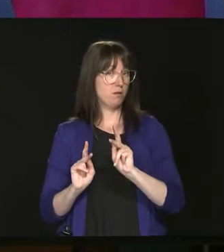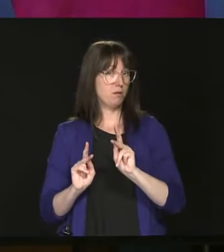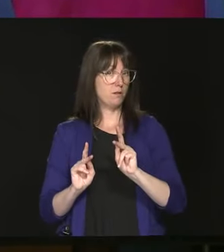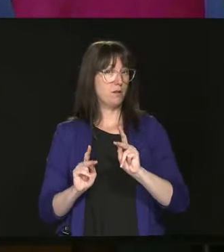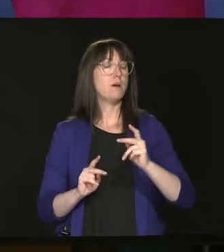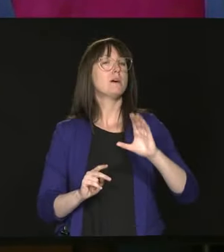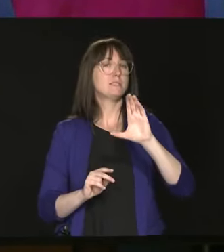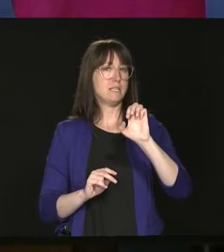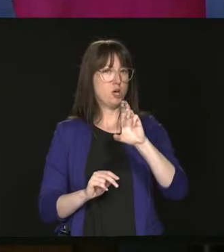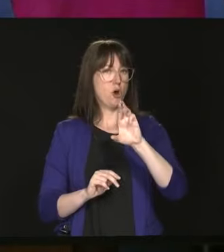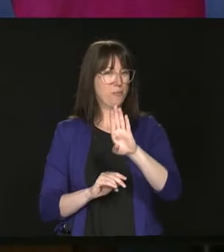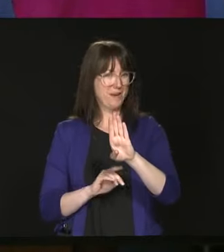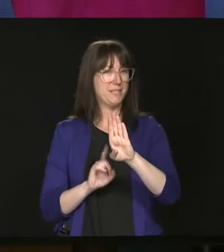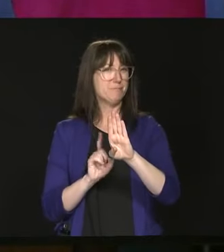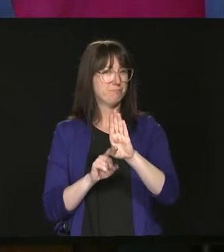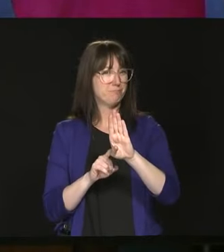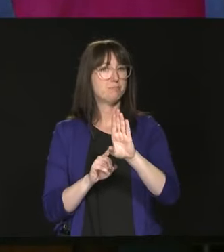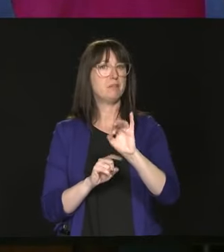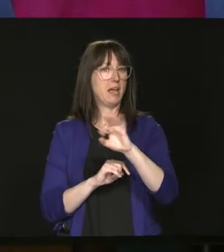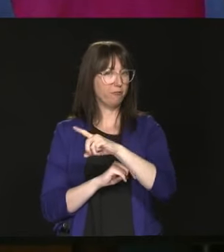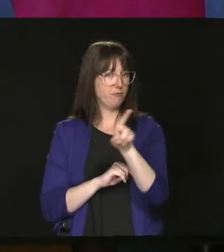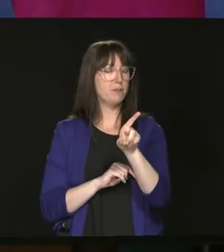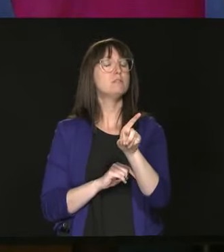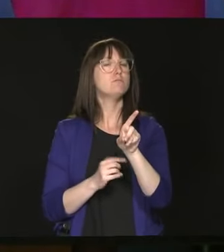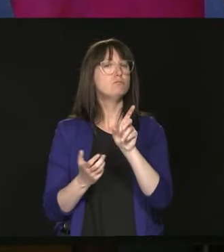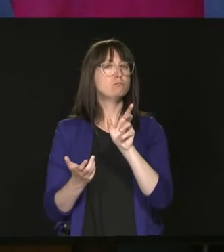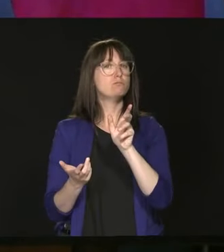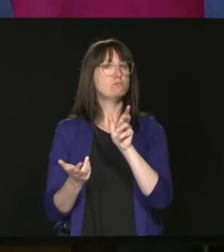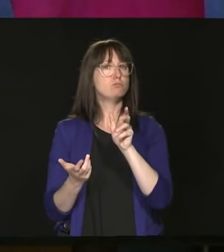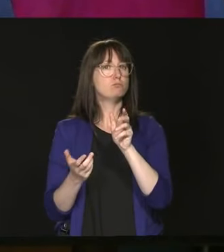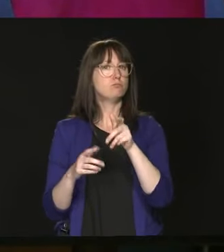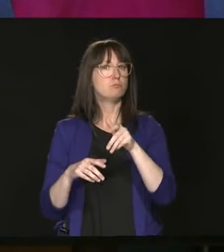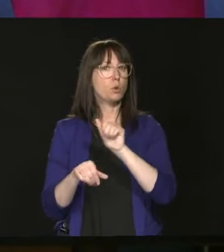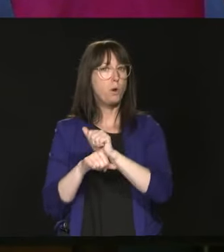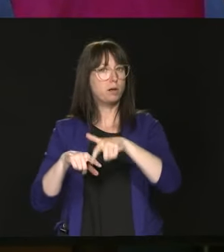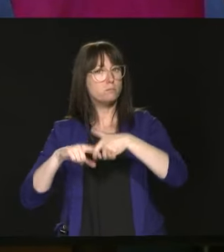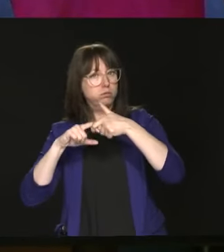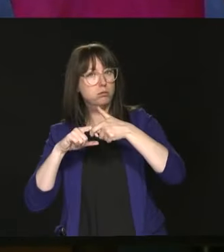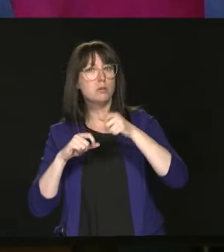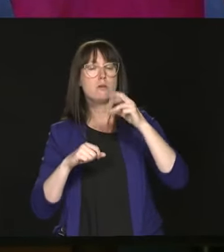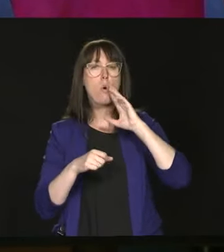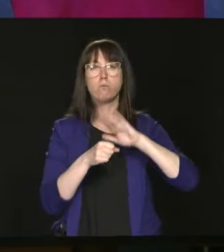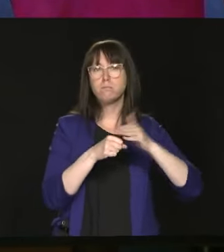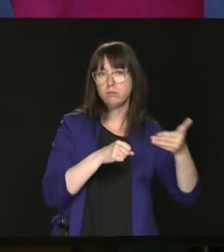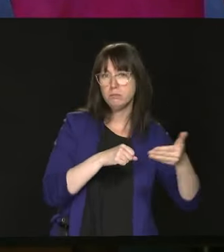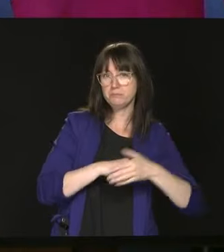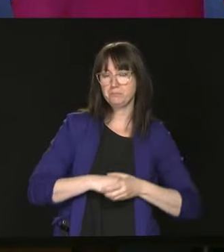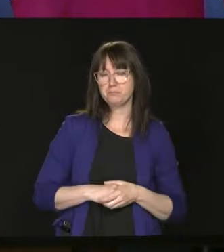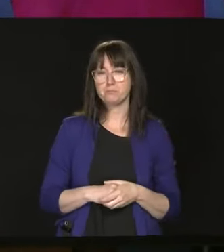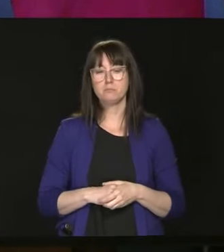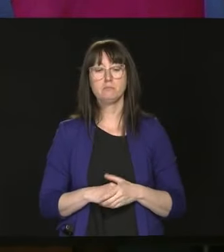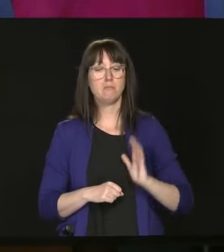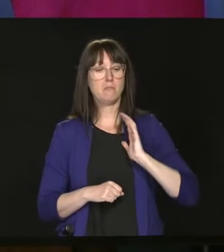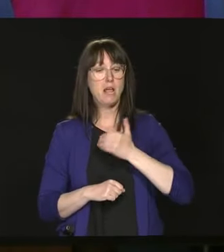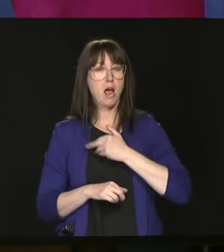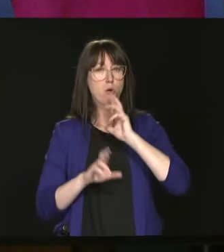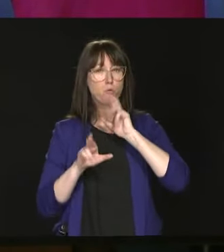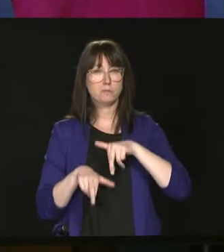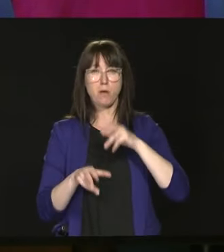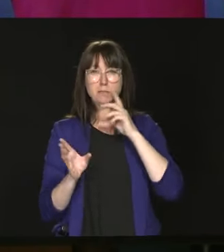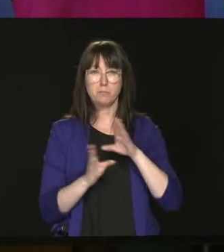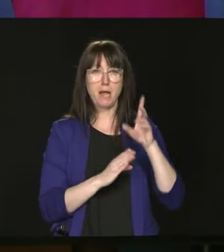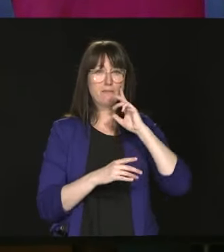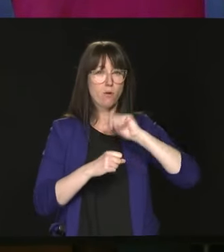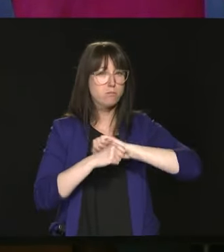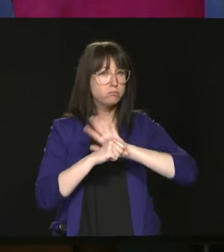those of you who are off from work or on furlough. Our response plan, Canada's COVID-19 Economic Response